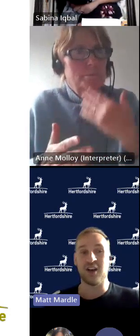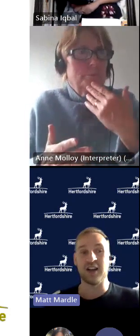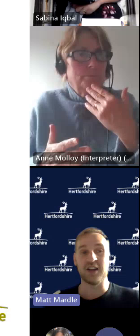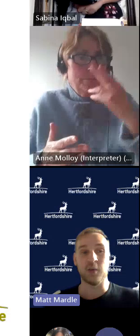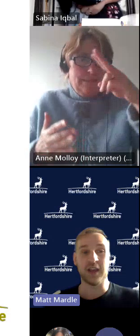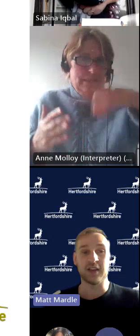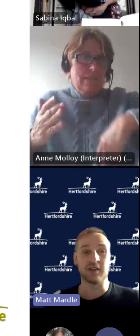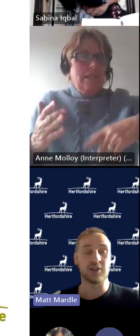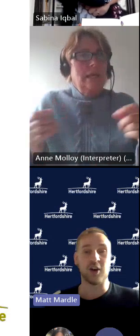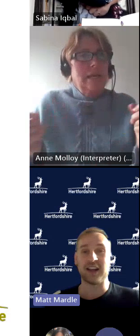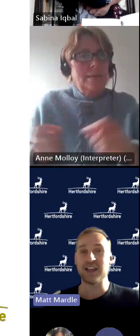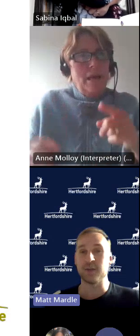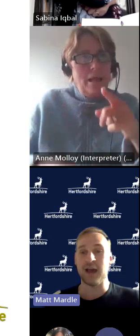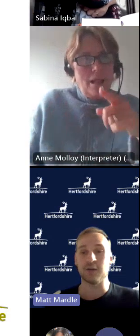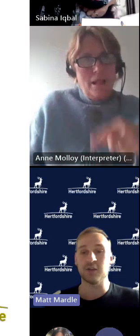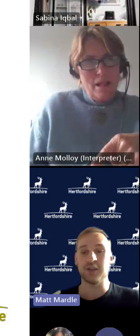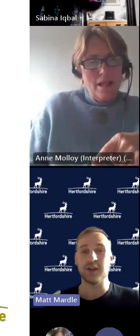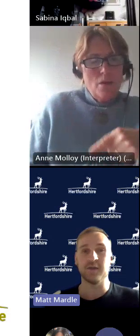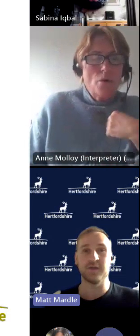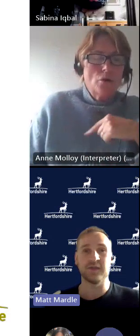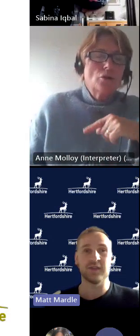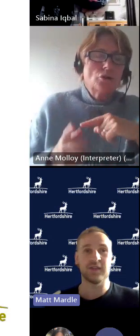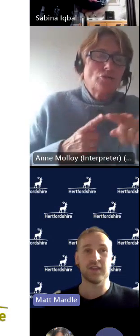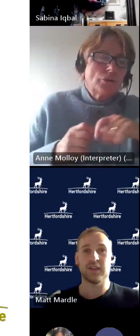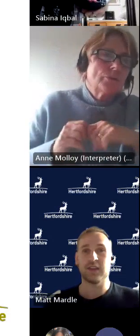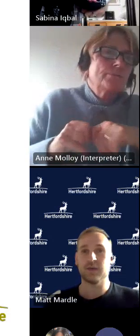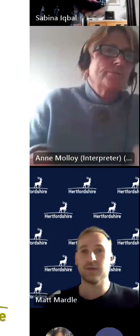on the slide, and we can try and get some out to you.